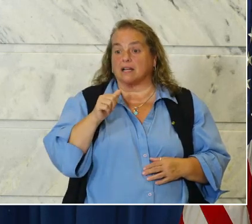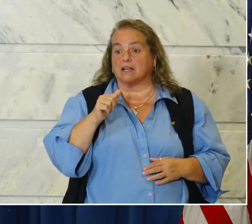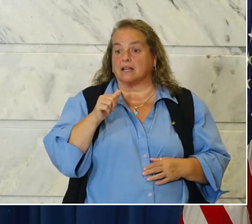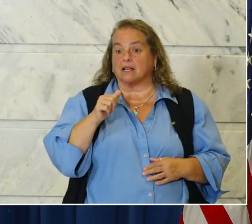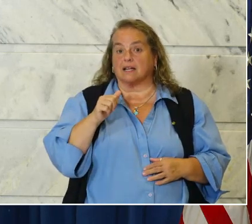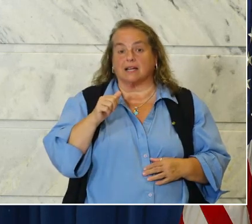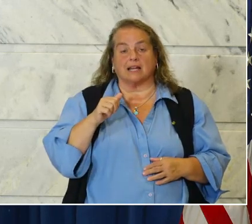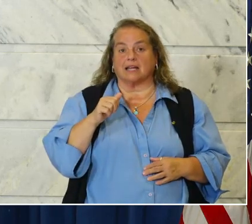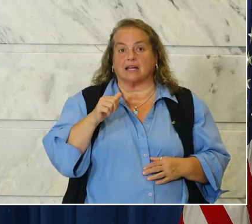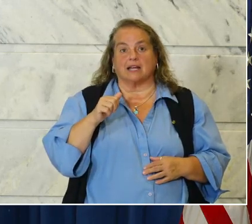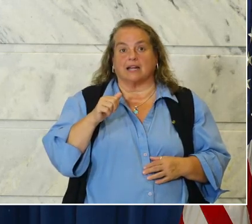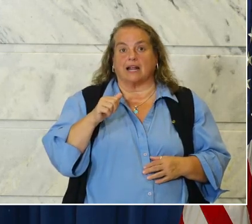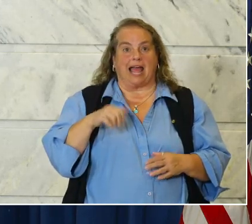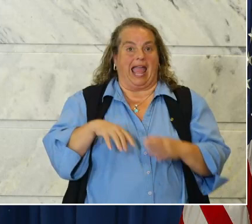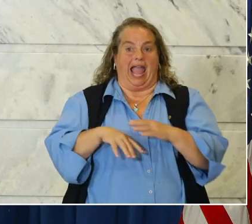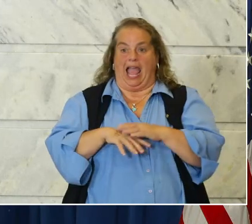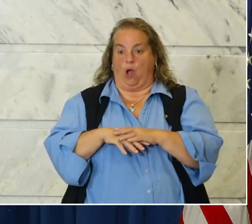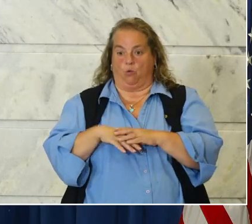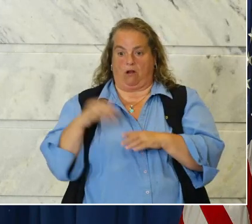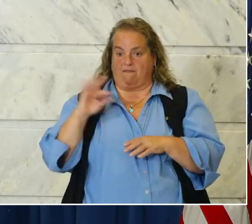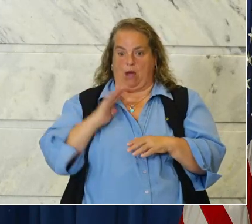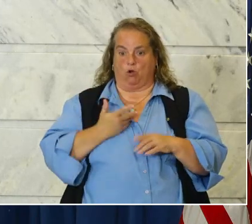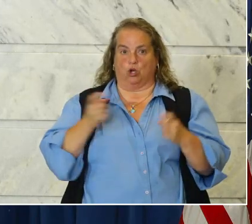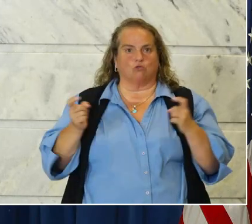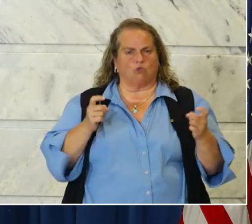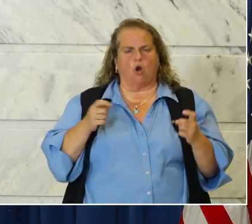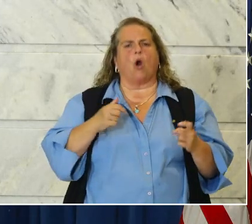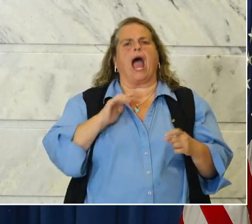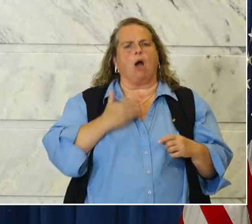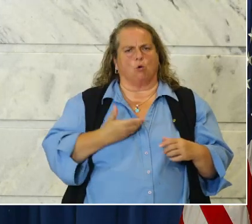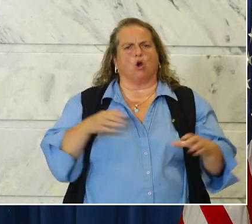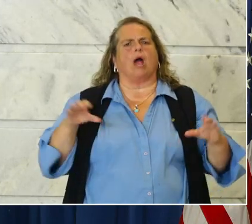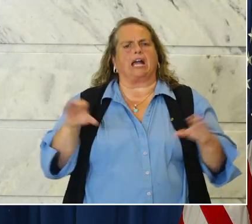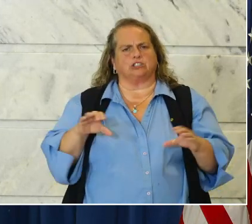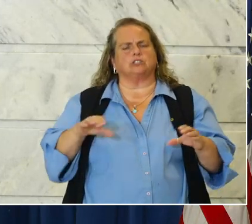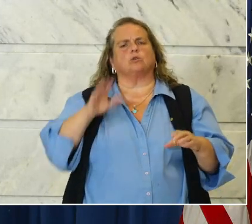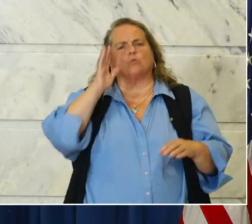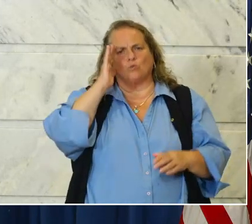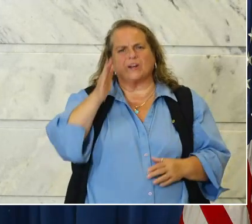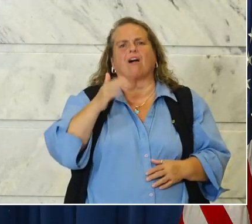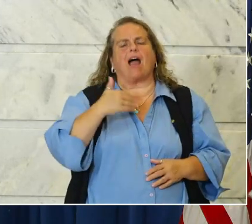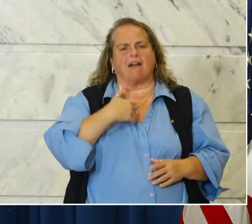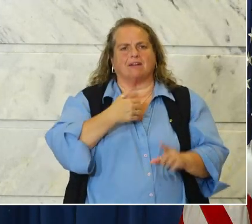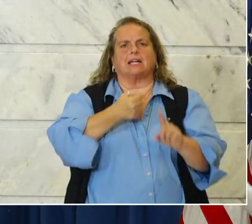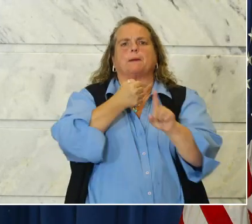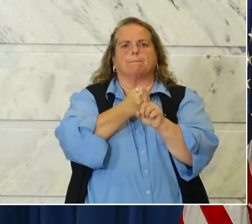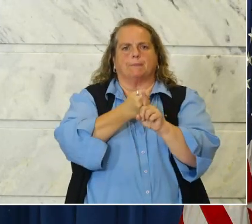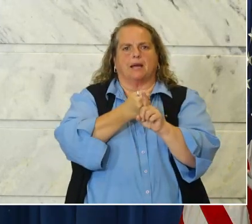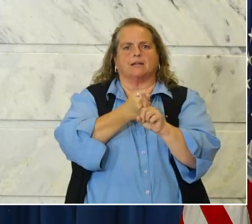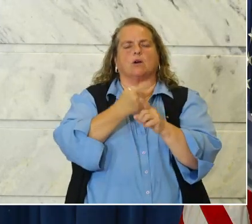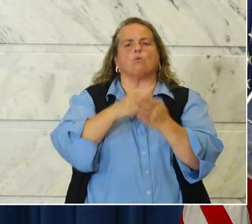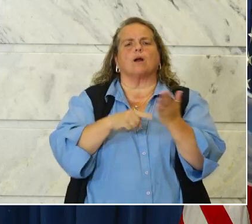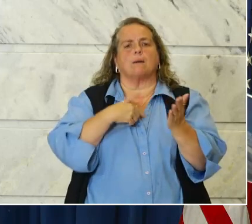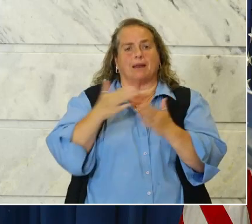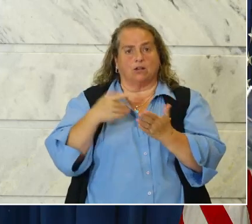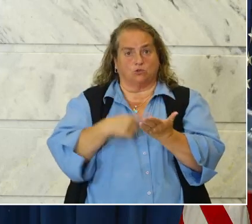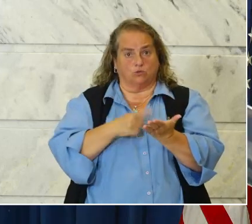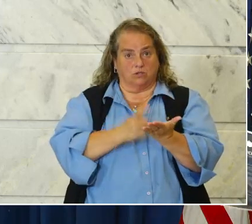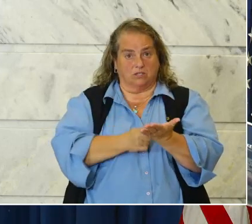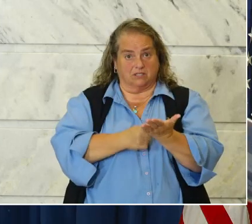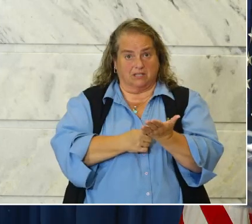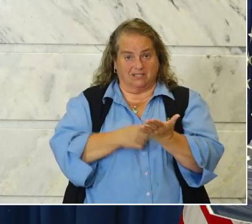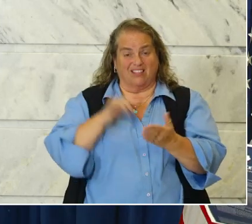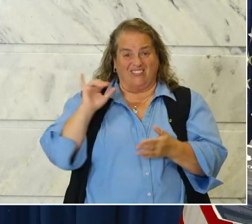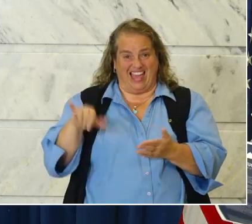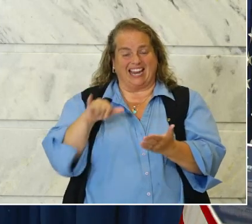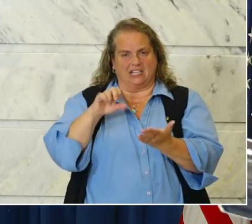outside of our control. Our actions can have a positive impact in this. And what I'm going to go over here, this is the